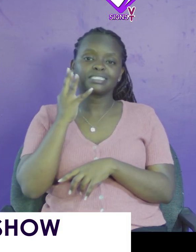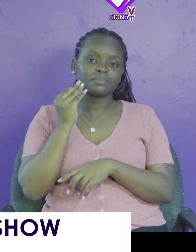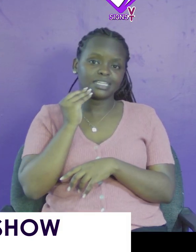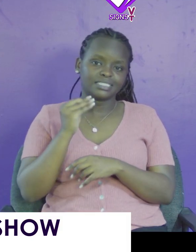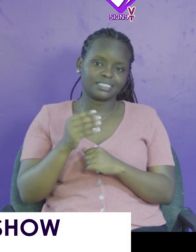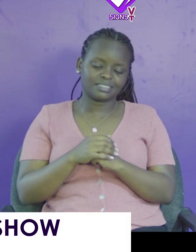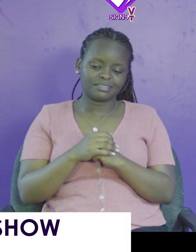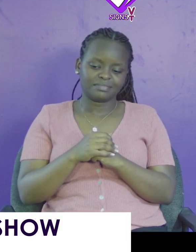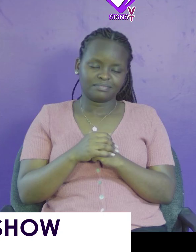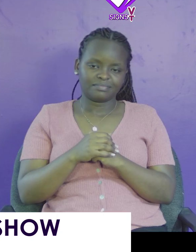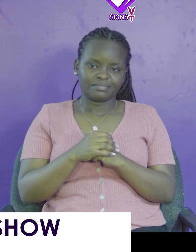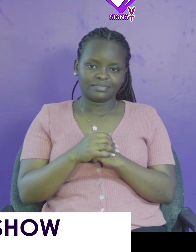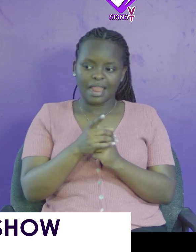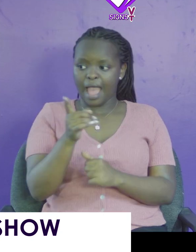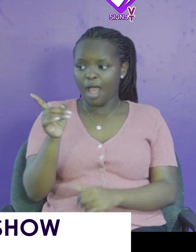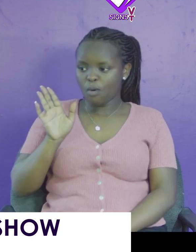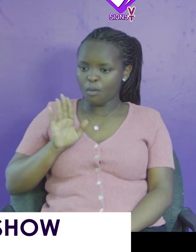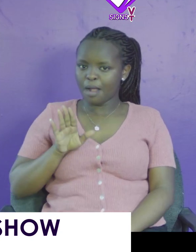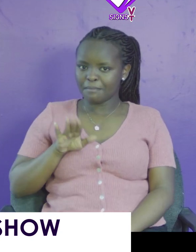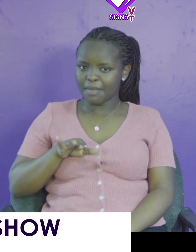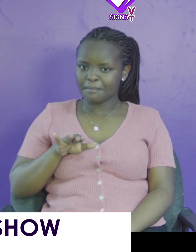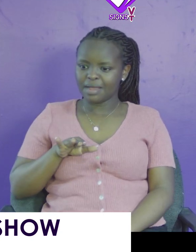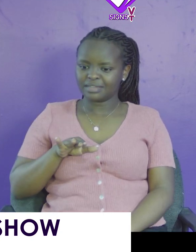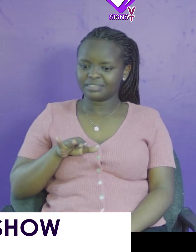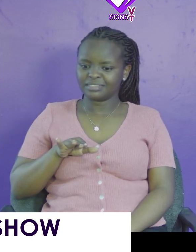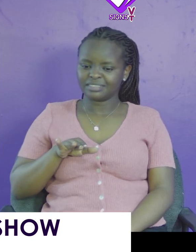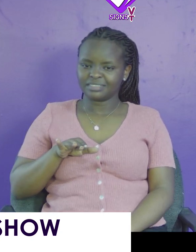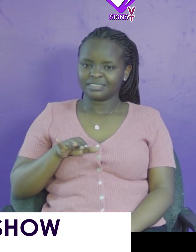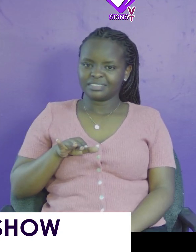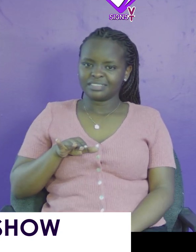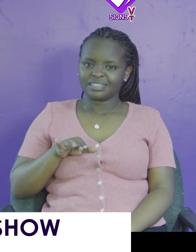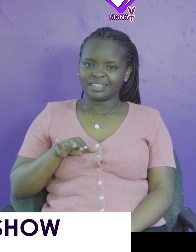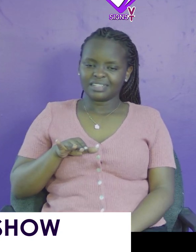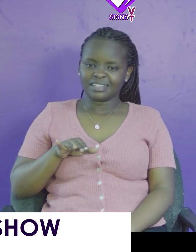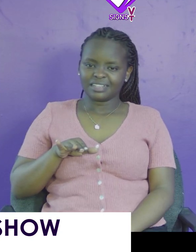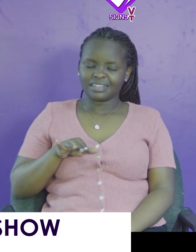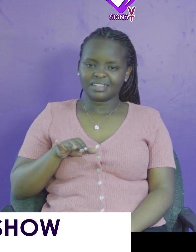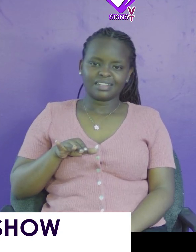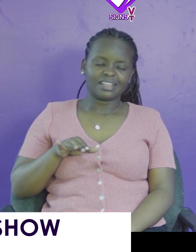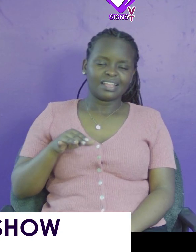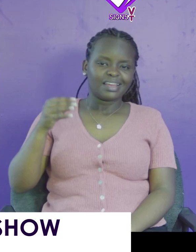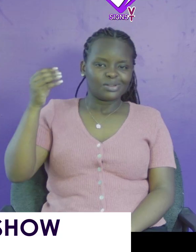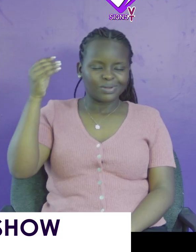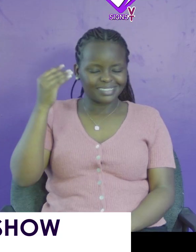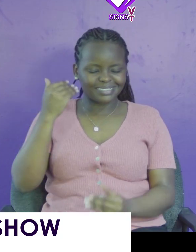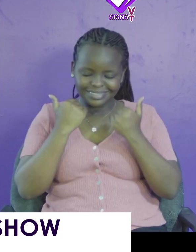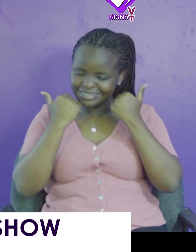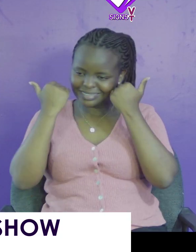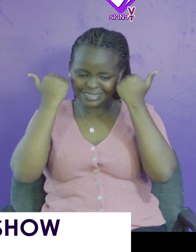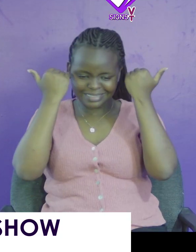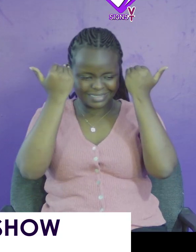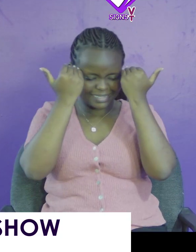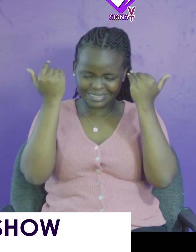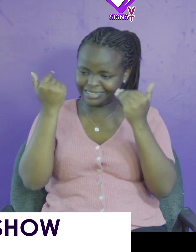So he said, hawa wamama ni kama wananitia kachumbari kwa kichwa na wanakula pole pole. Now let me tell you.